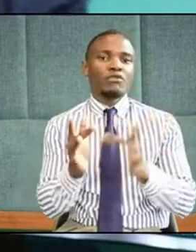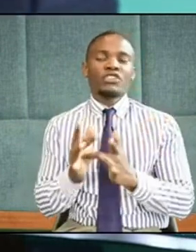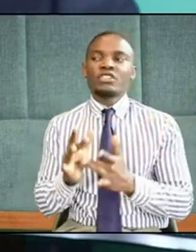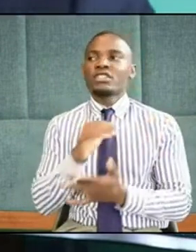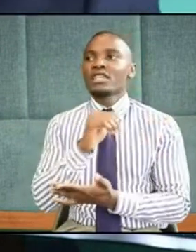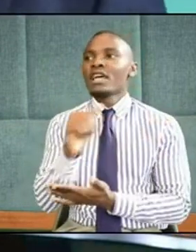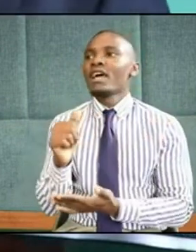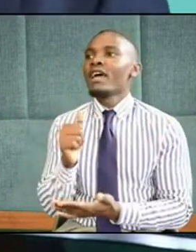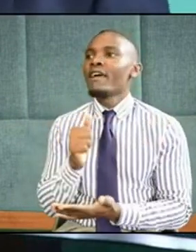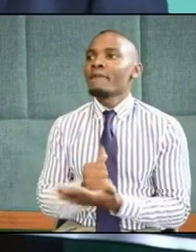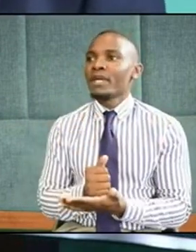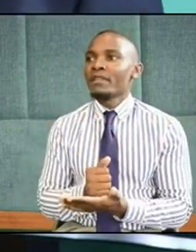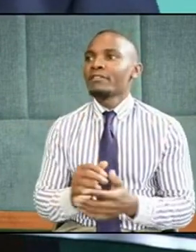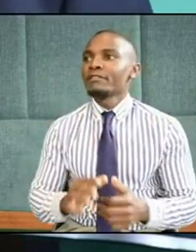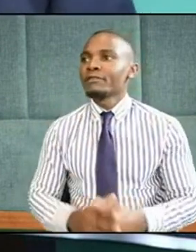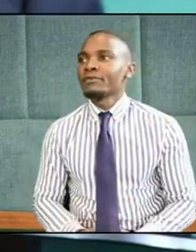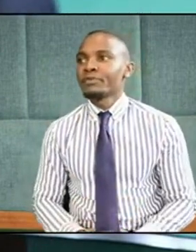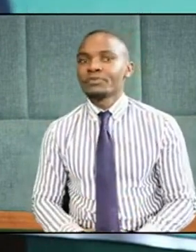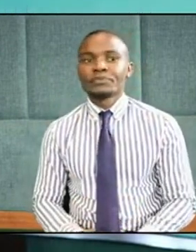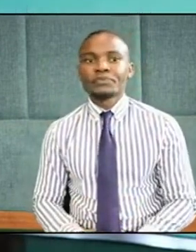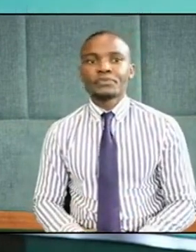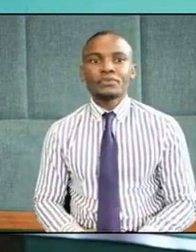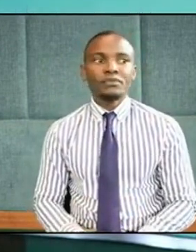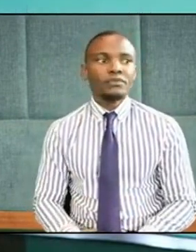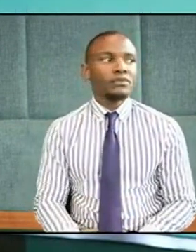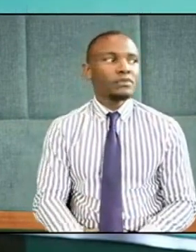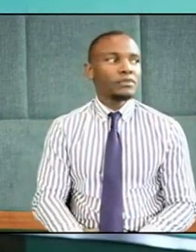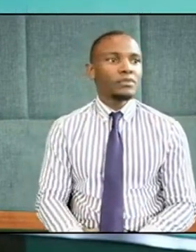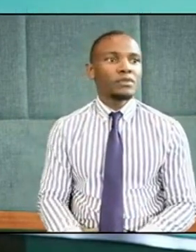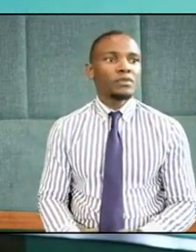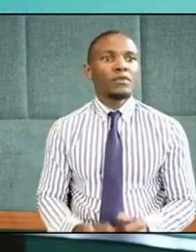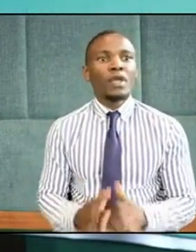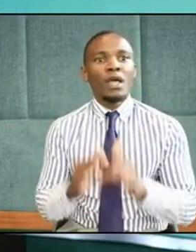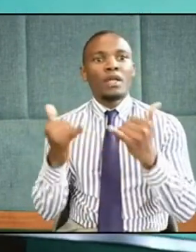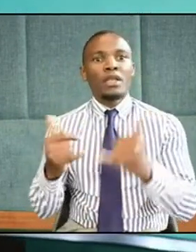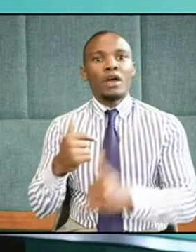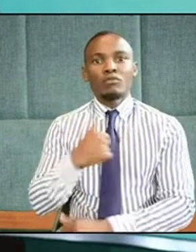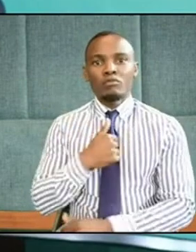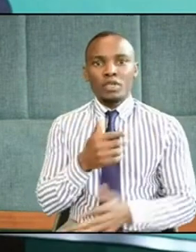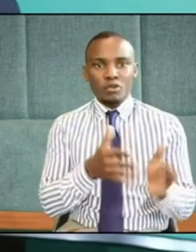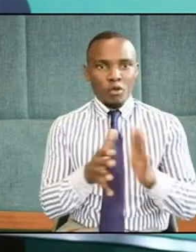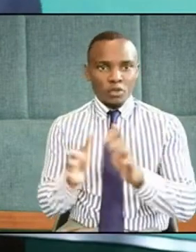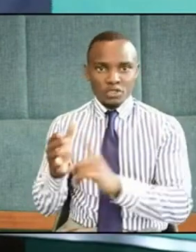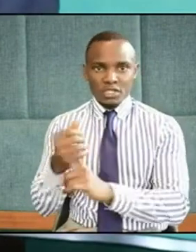pray. Amen. I take this opportunity to